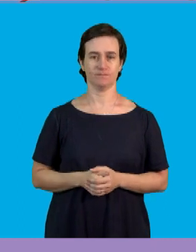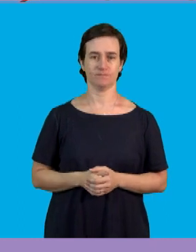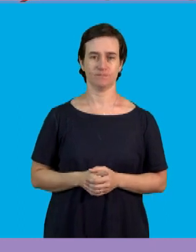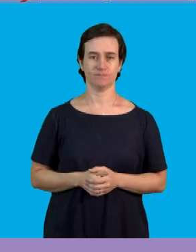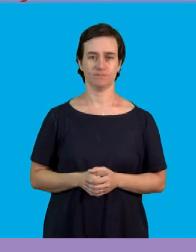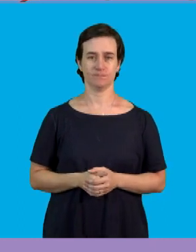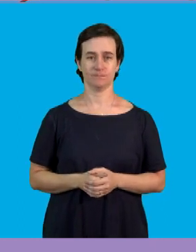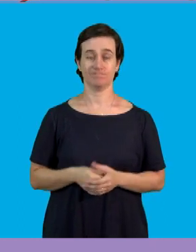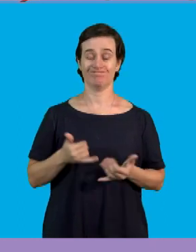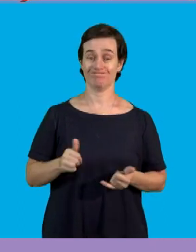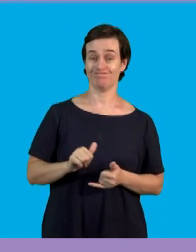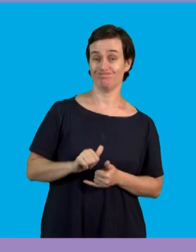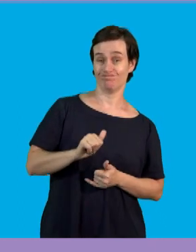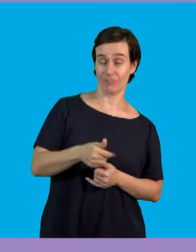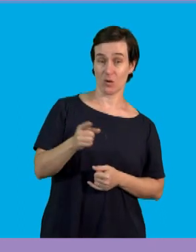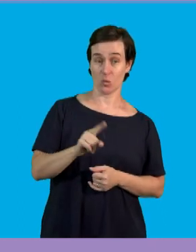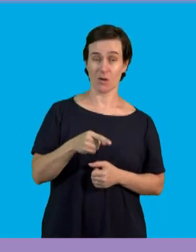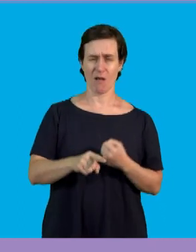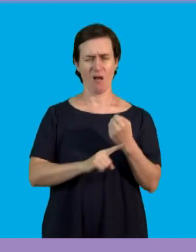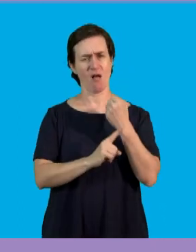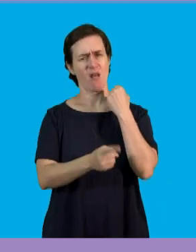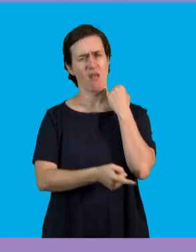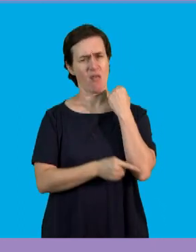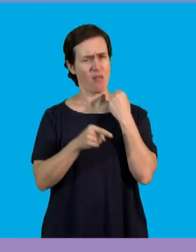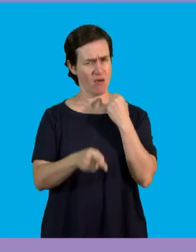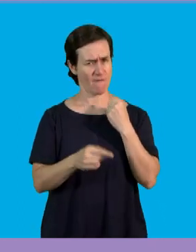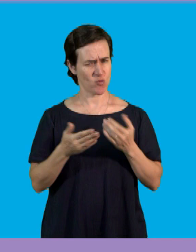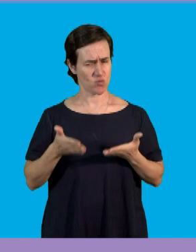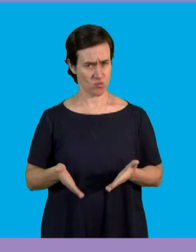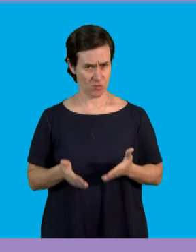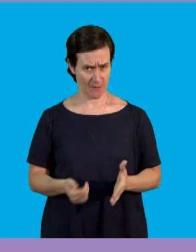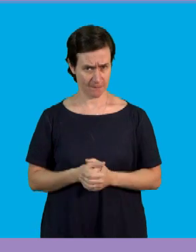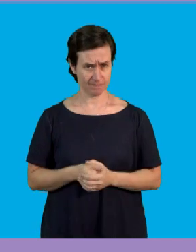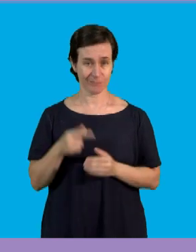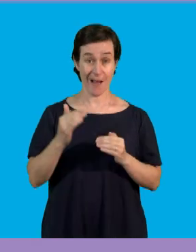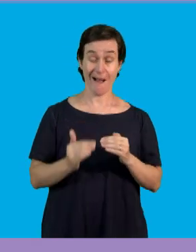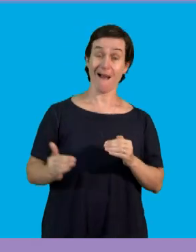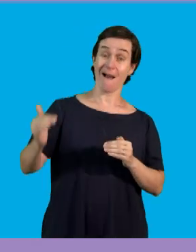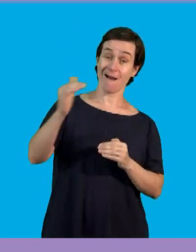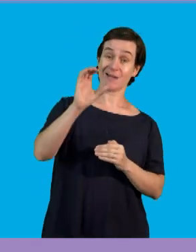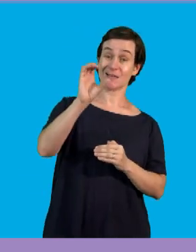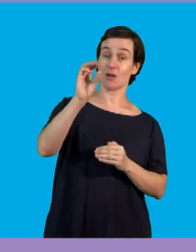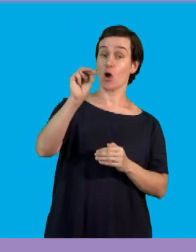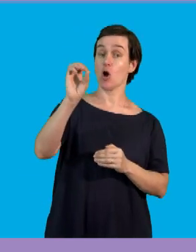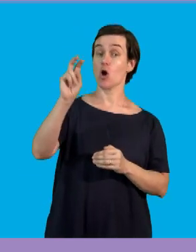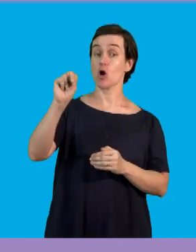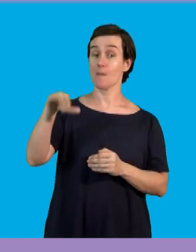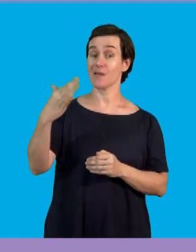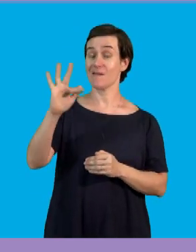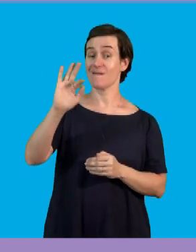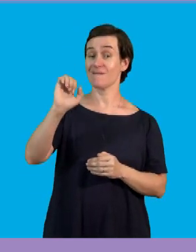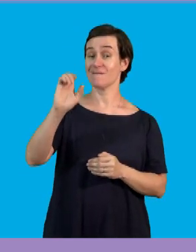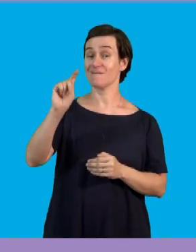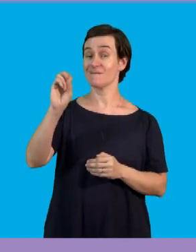124. Let's move on to the last point of our lesson, and that is the highest common